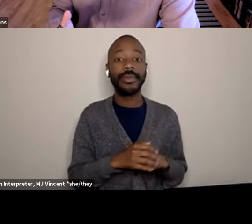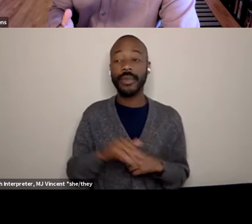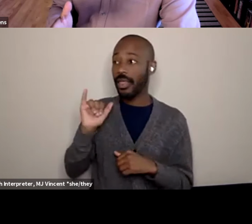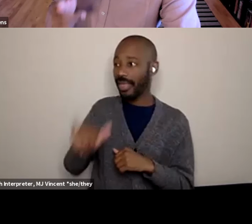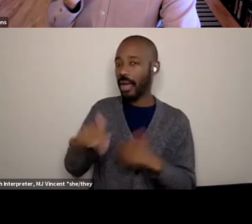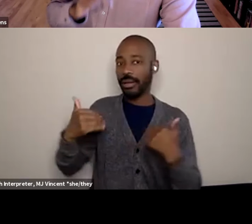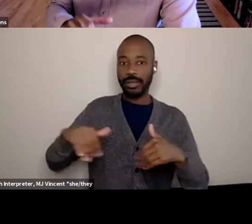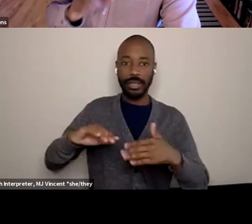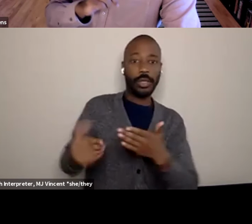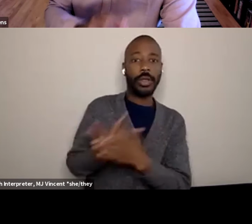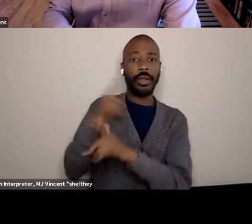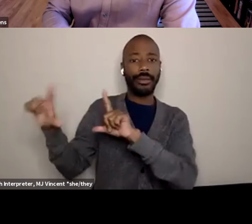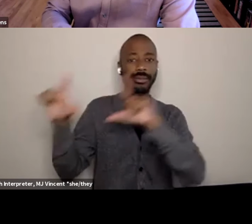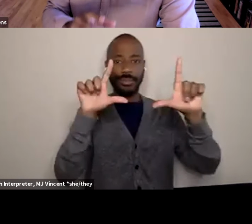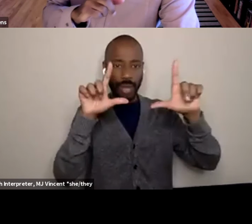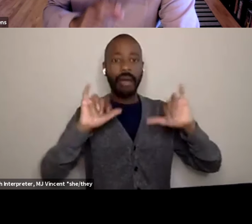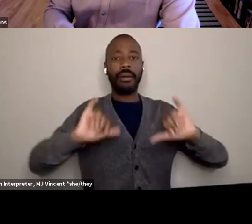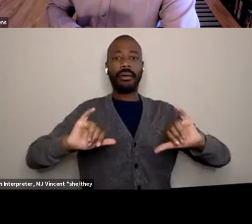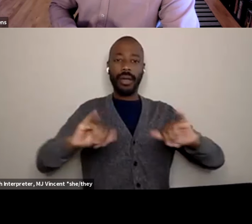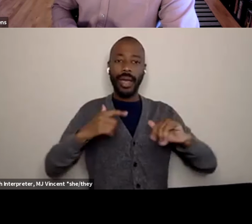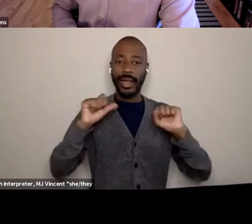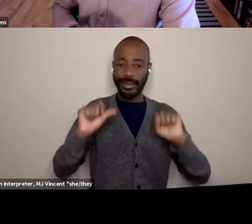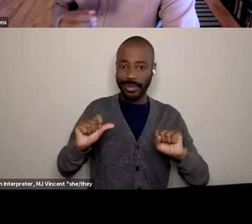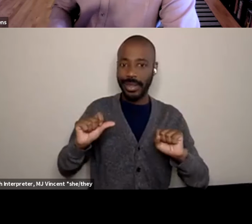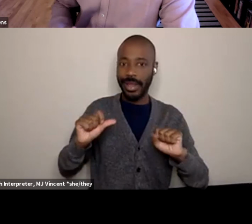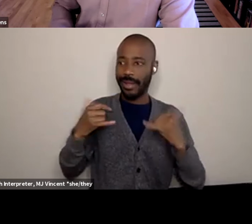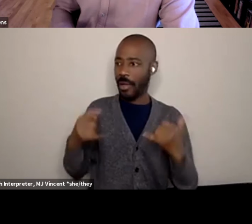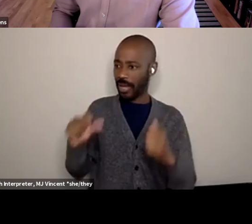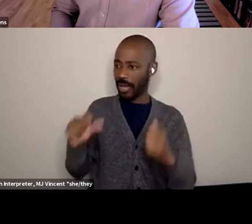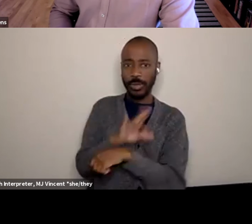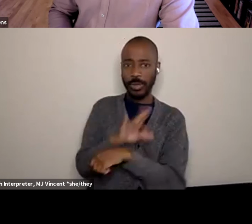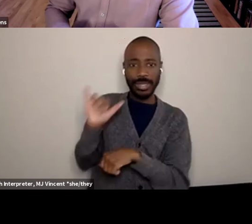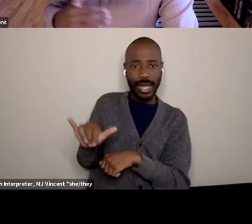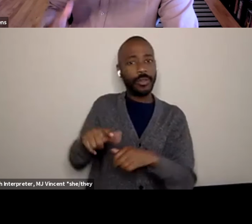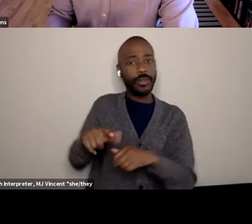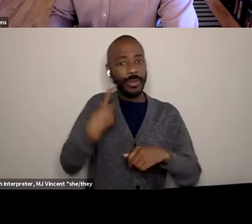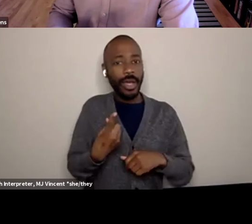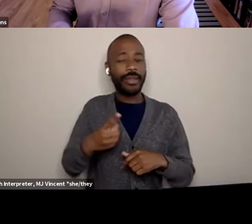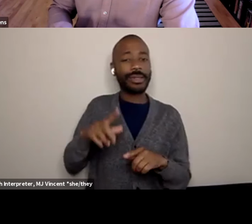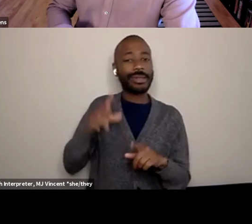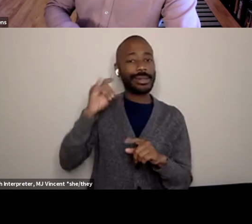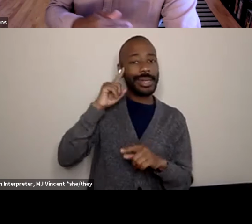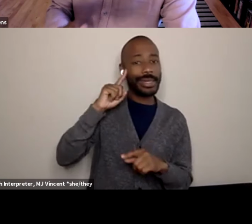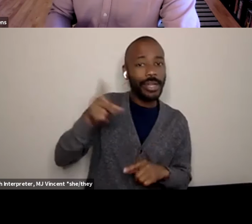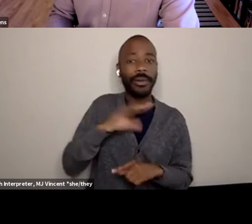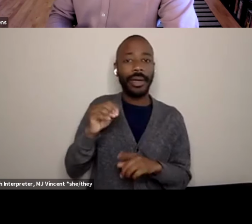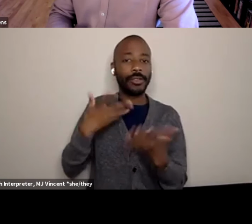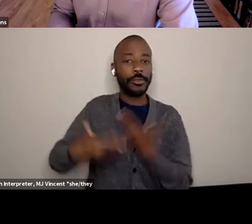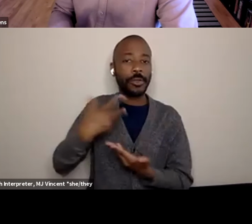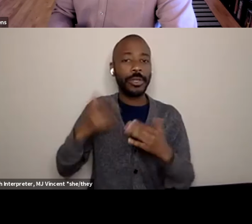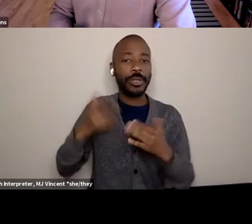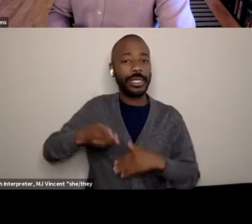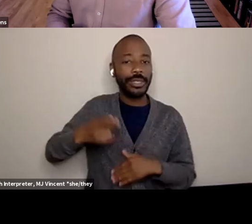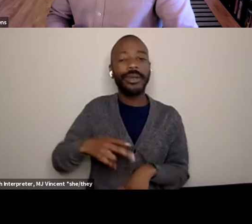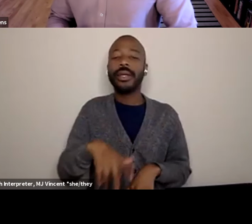account for in telling this intellectual and social history. It wasn't just talking about how good these textbooks were and why they were so important